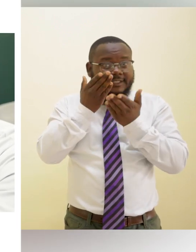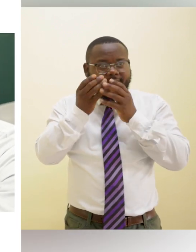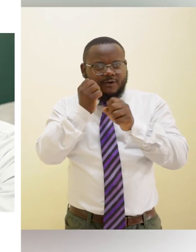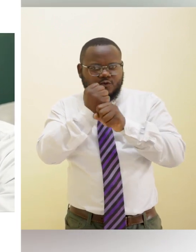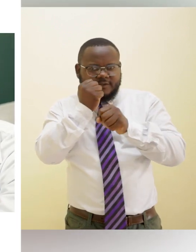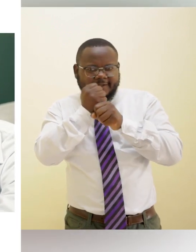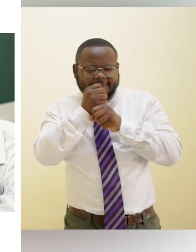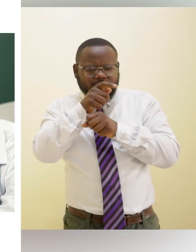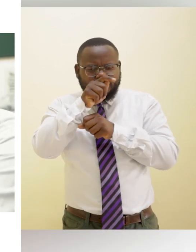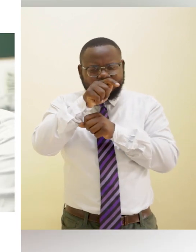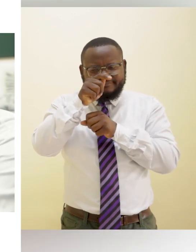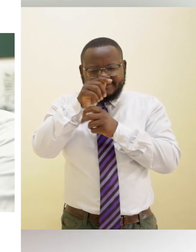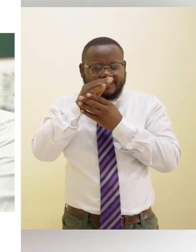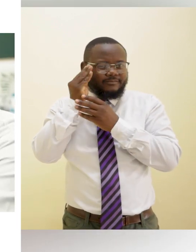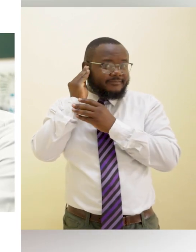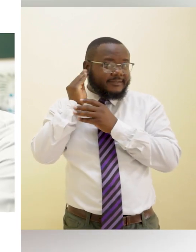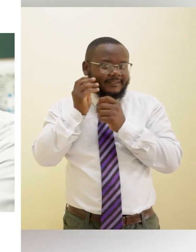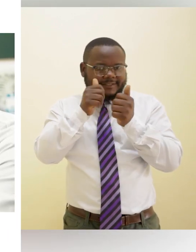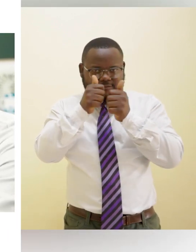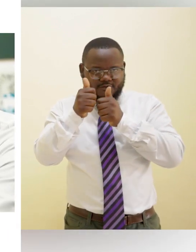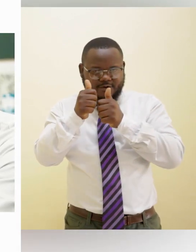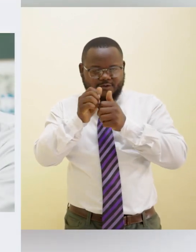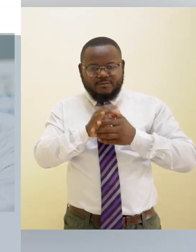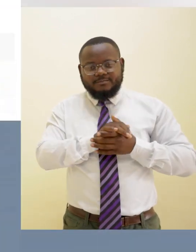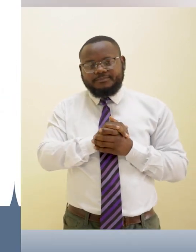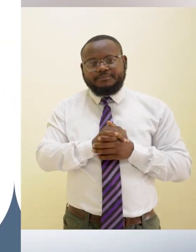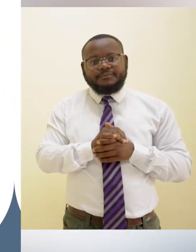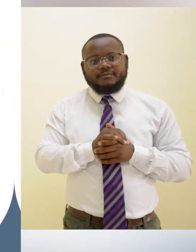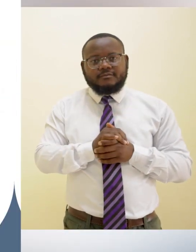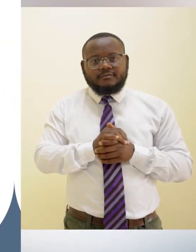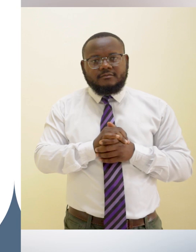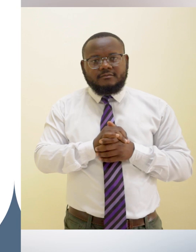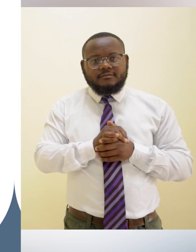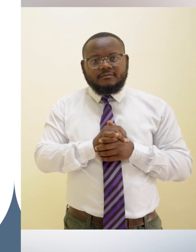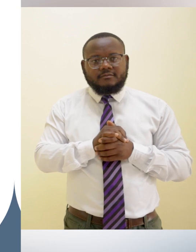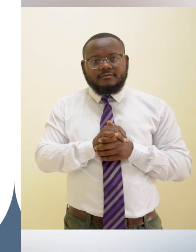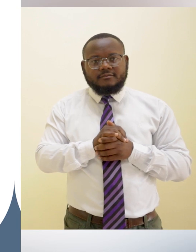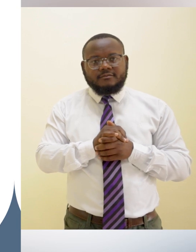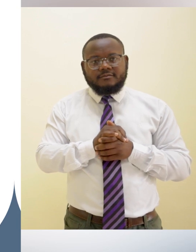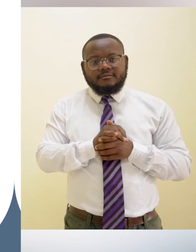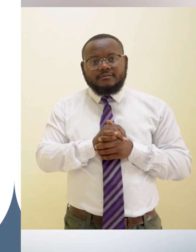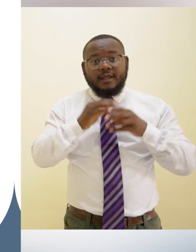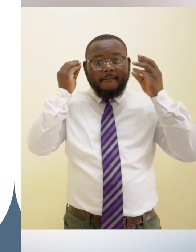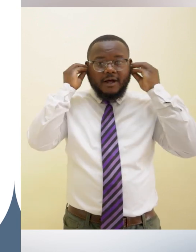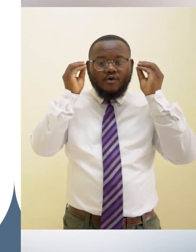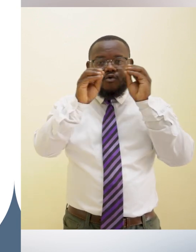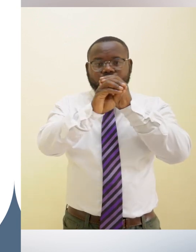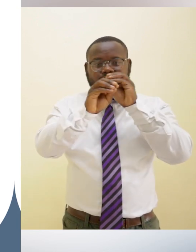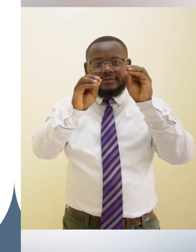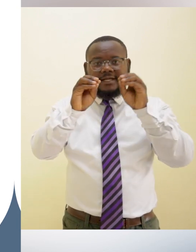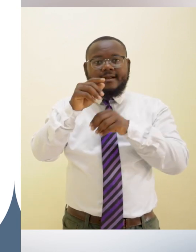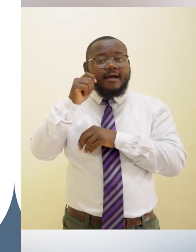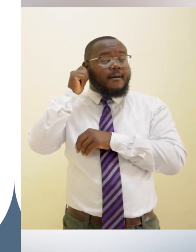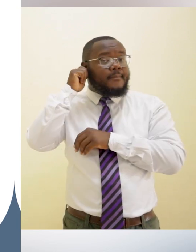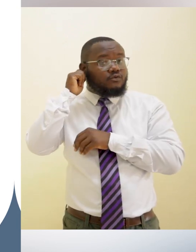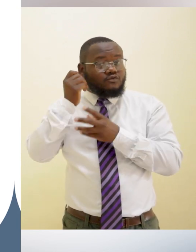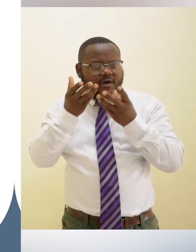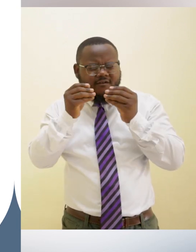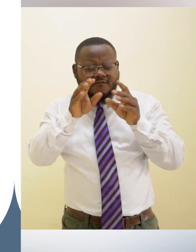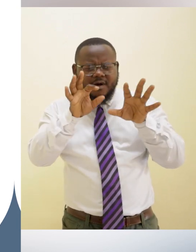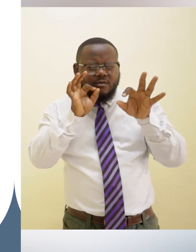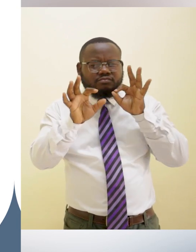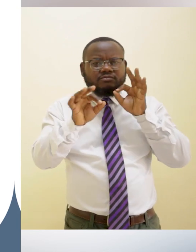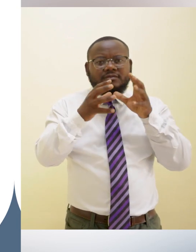few drops of rubbing alcohol to aid drying. Ear, nose, and throat professionals have more options such